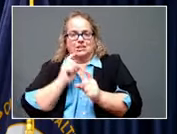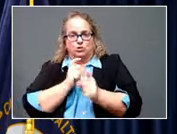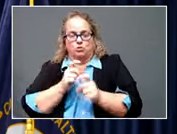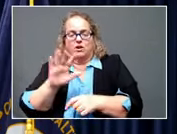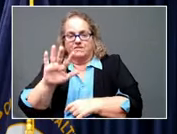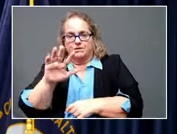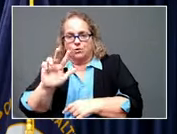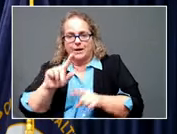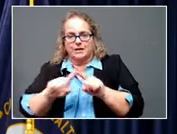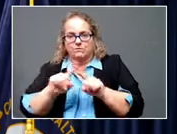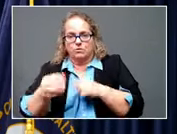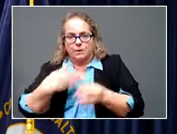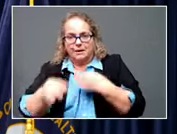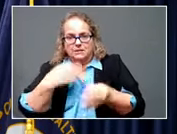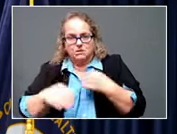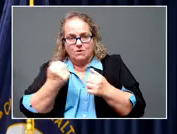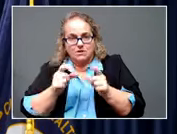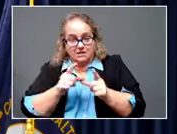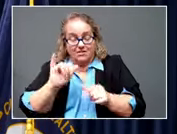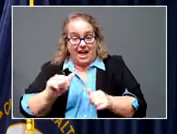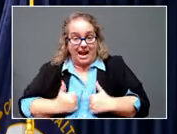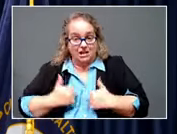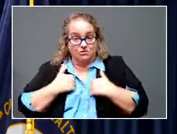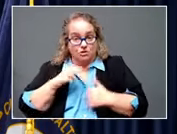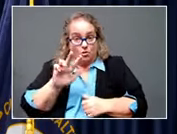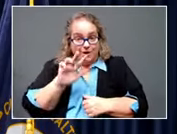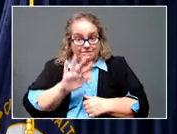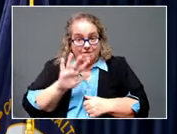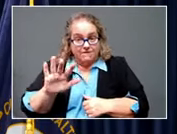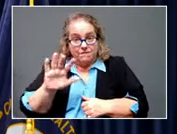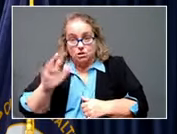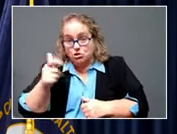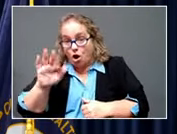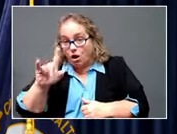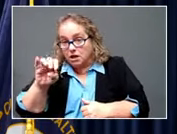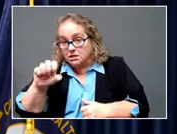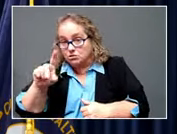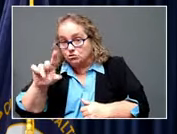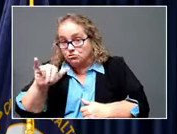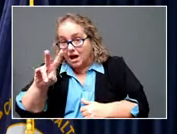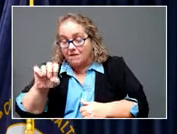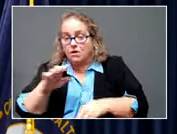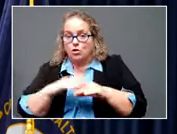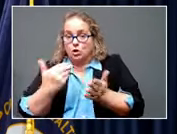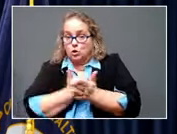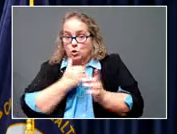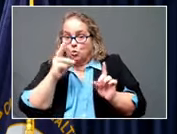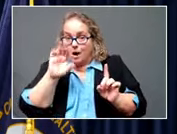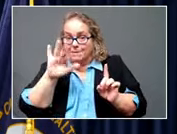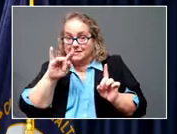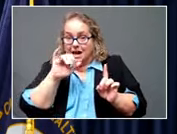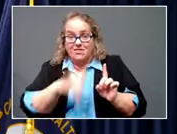is 355 Charles Drive. Again, that will be on the new website that lists everything that's out